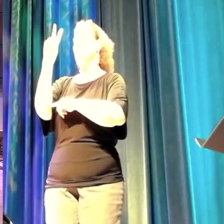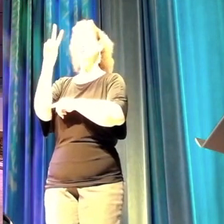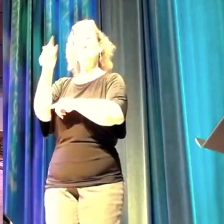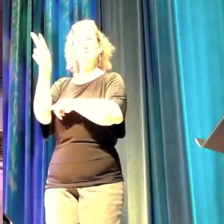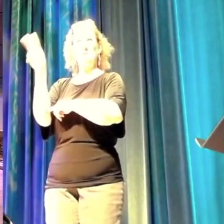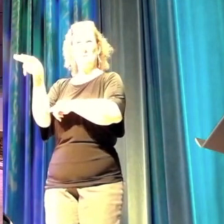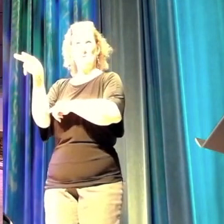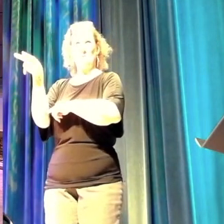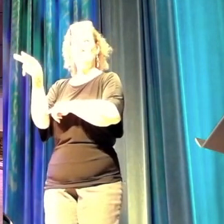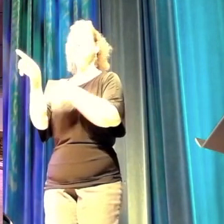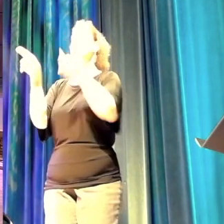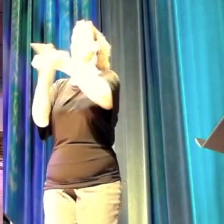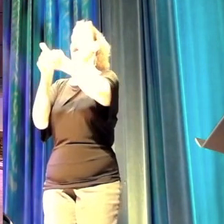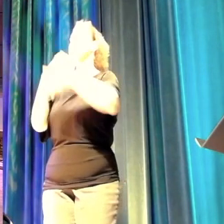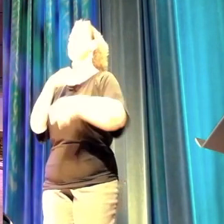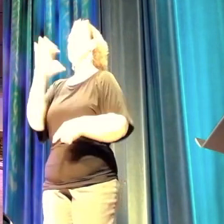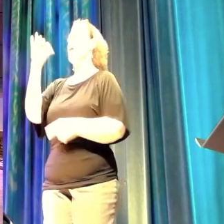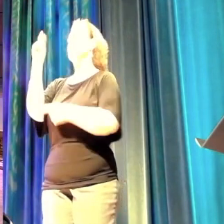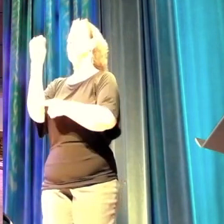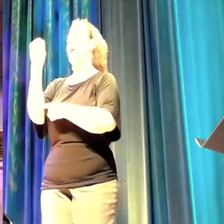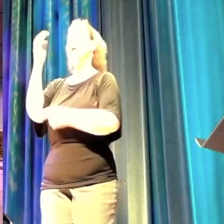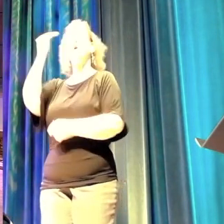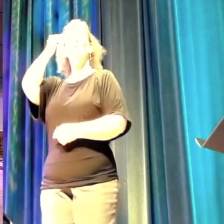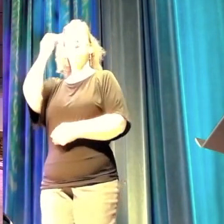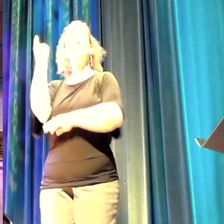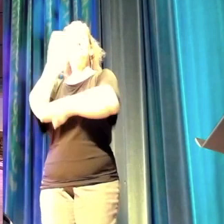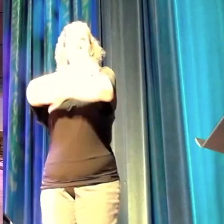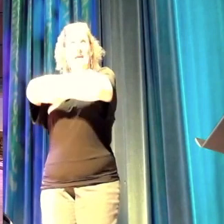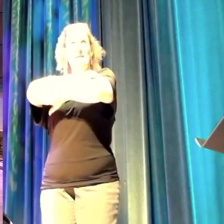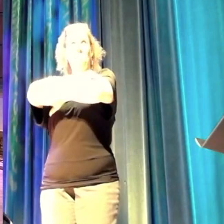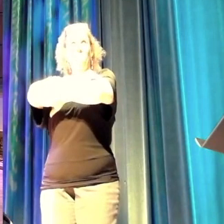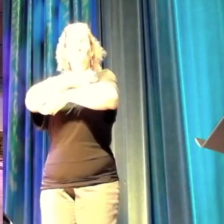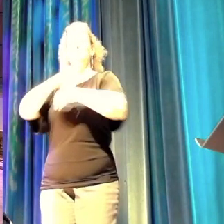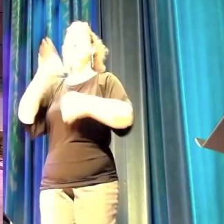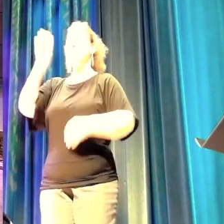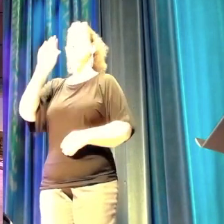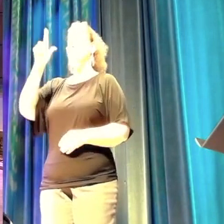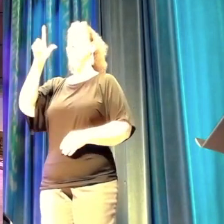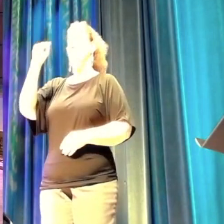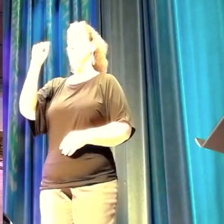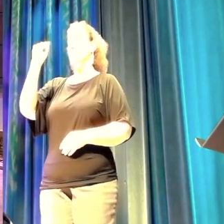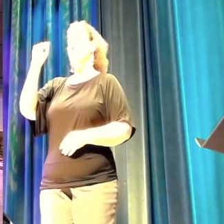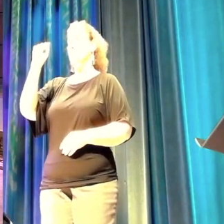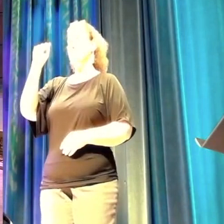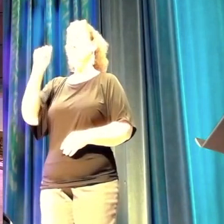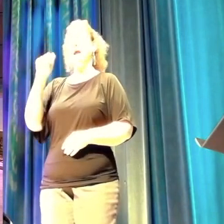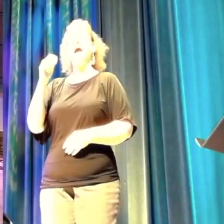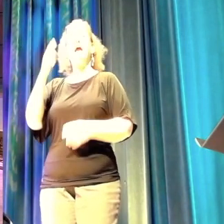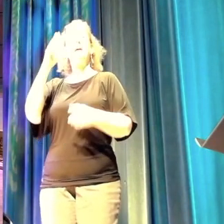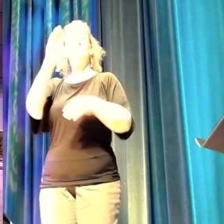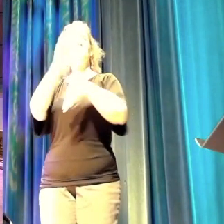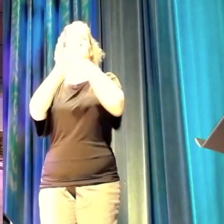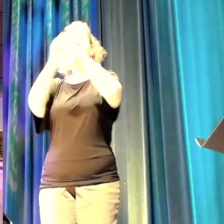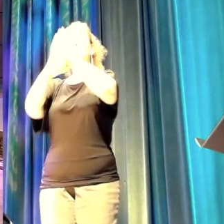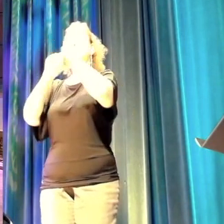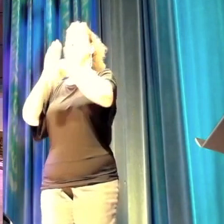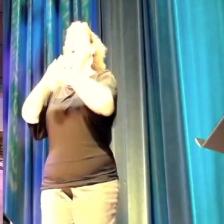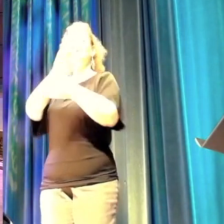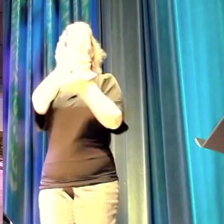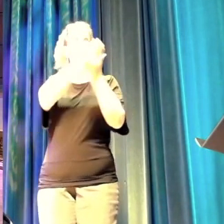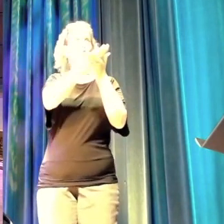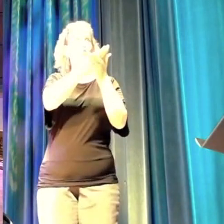October 15, 2022, as White Cane Awareness Day in Birmingham, Alabama, and do call upon our